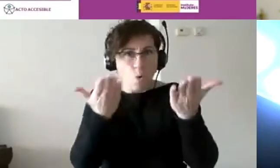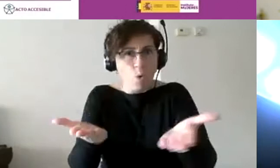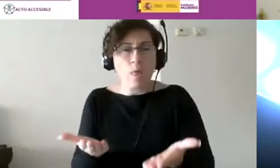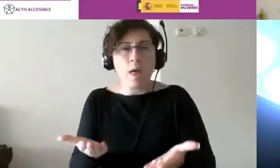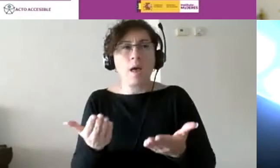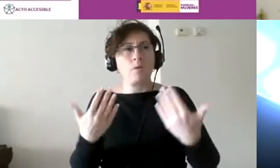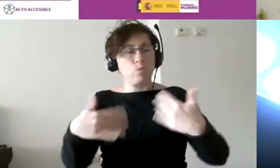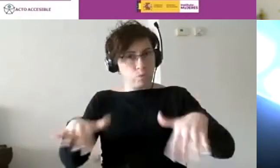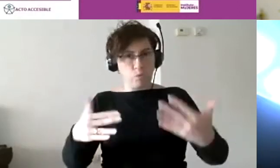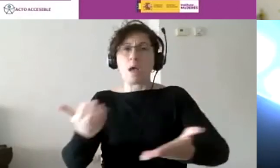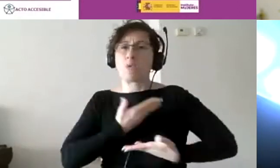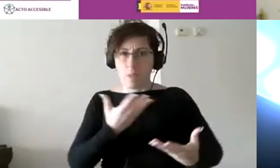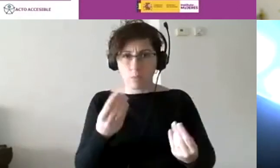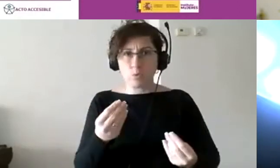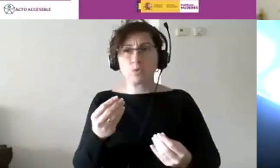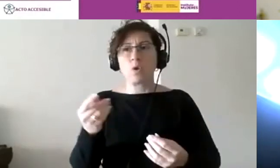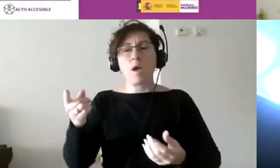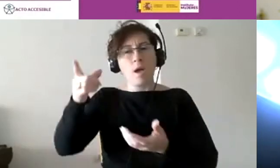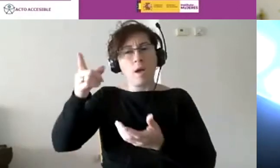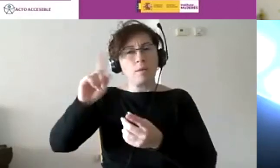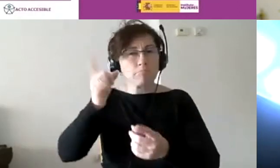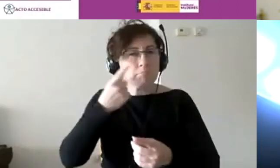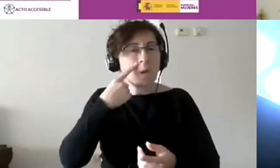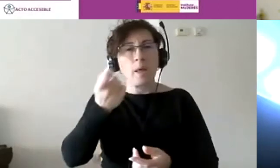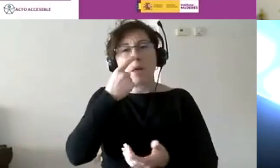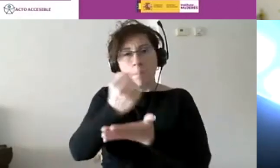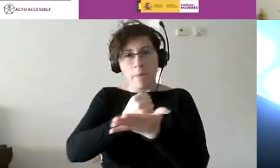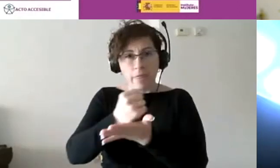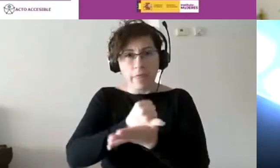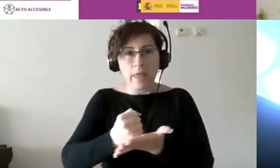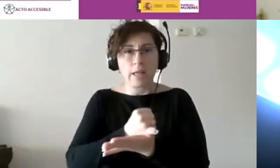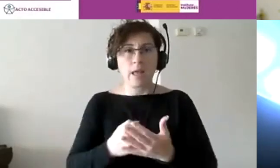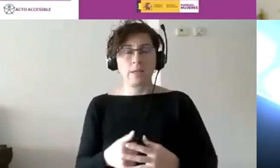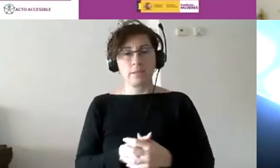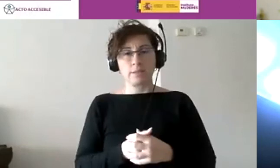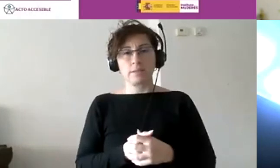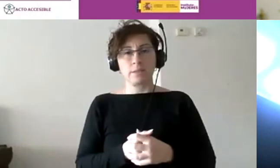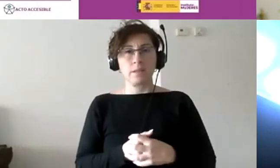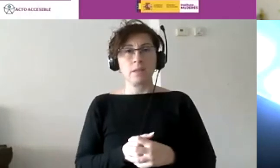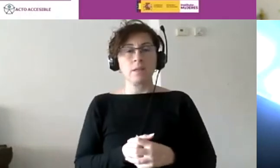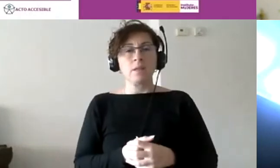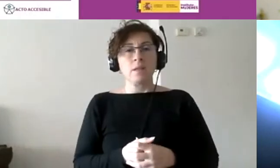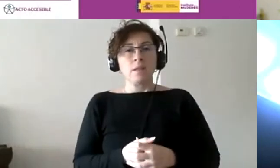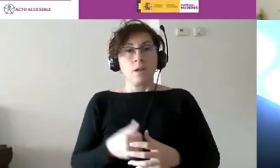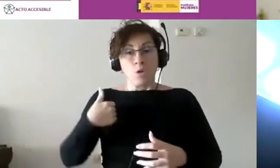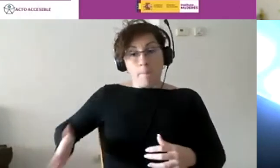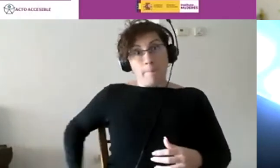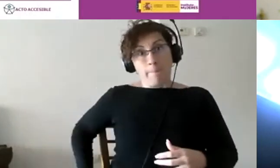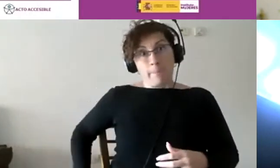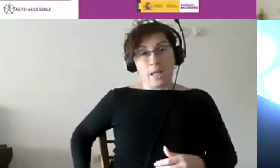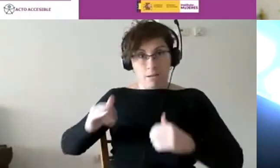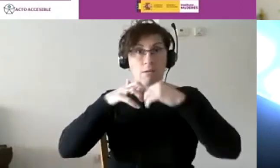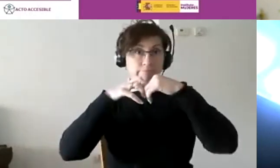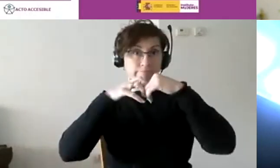bond, open bond on my leg. It began just with the won't stop, and they give me a free treatment.